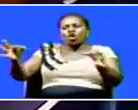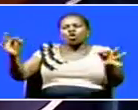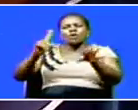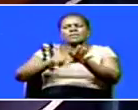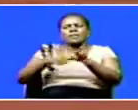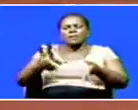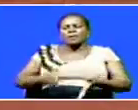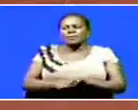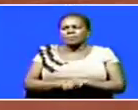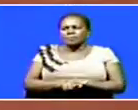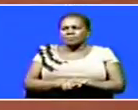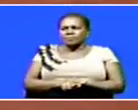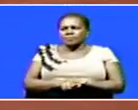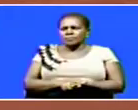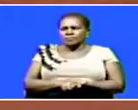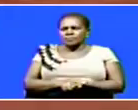now.